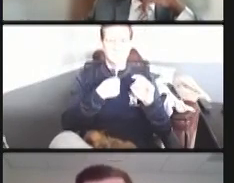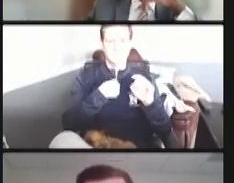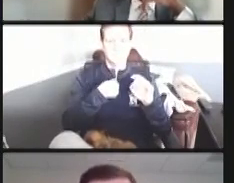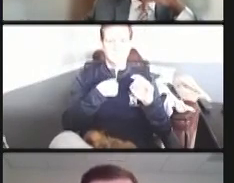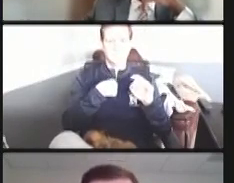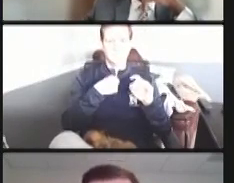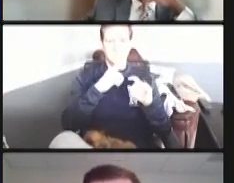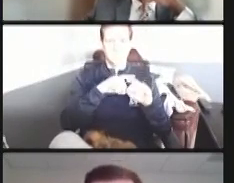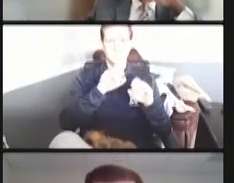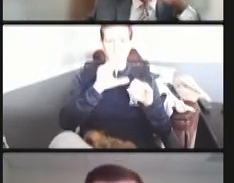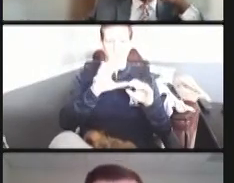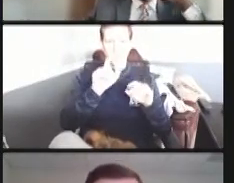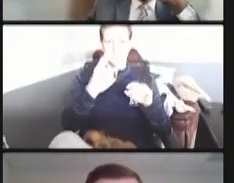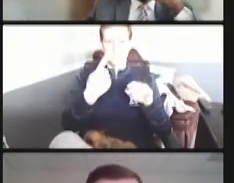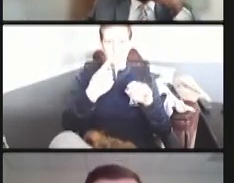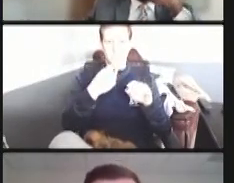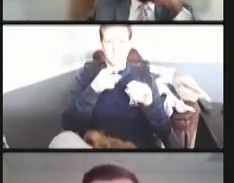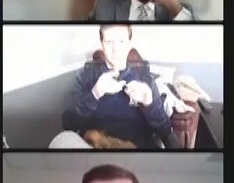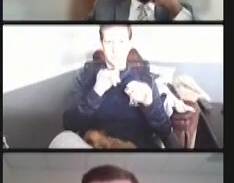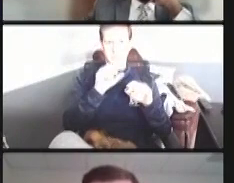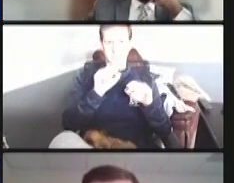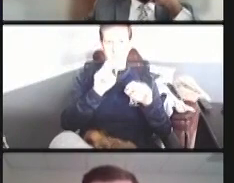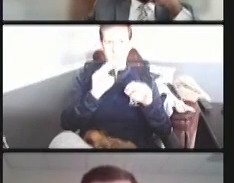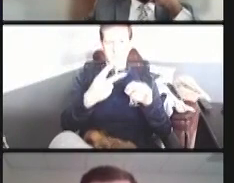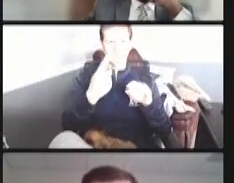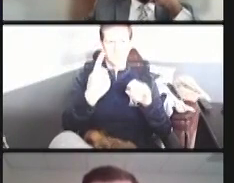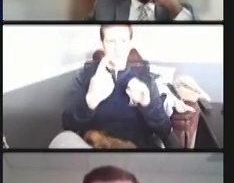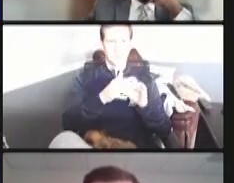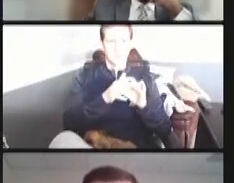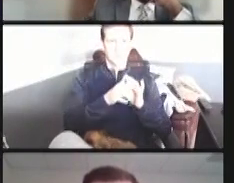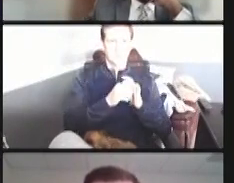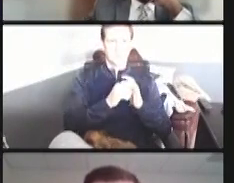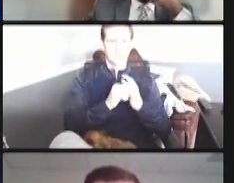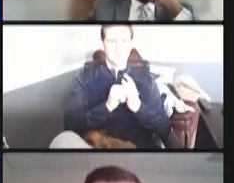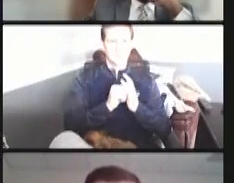Can we put the first slide up? Because this is the second one.